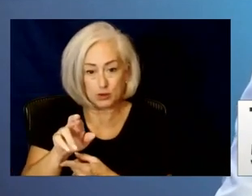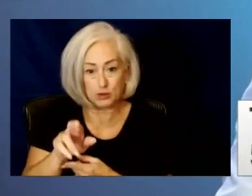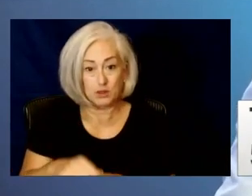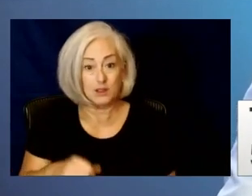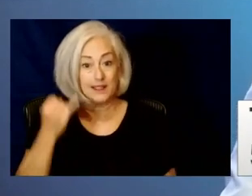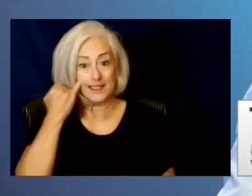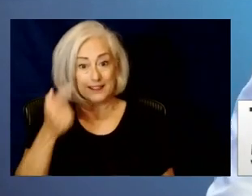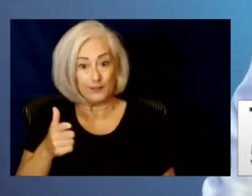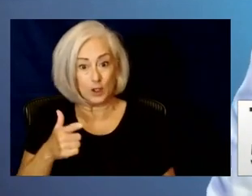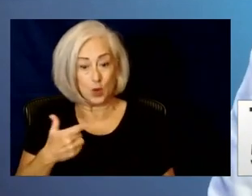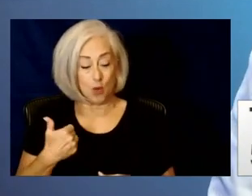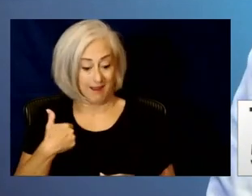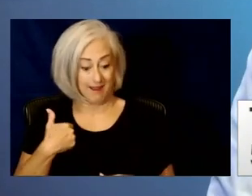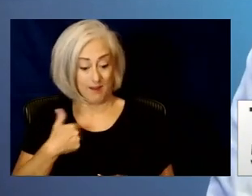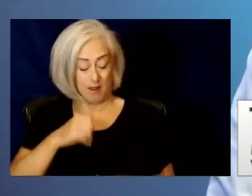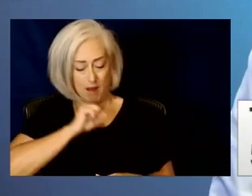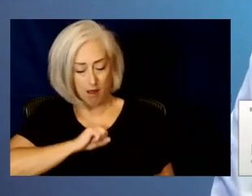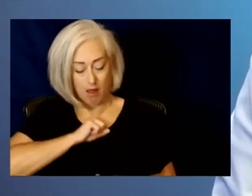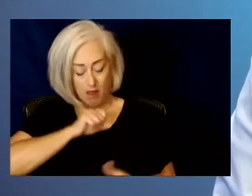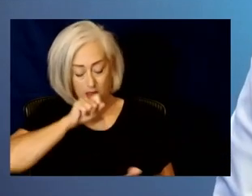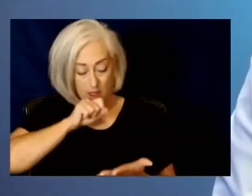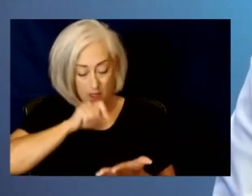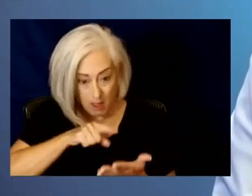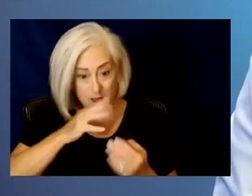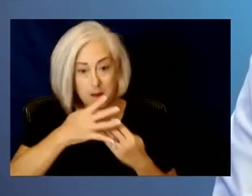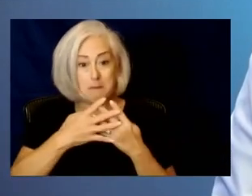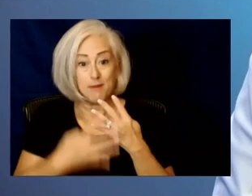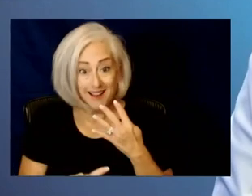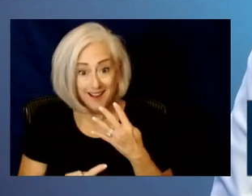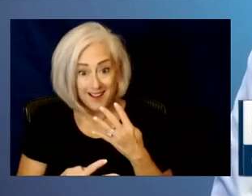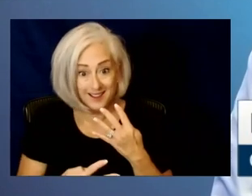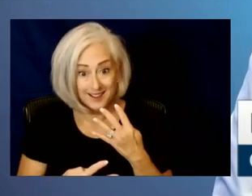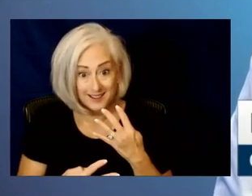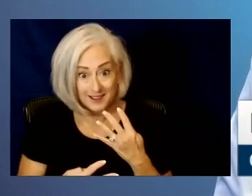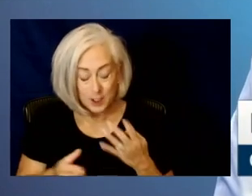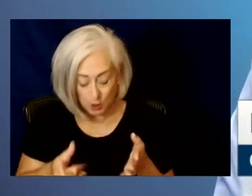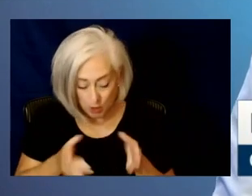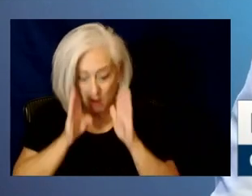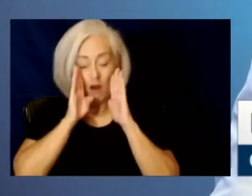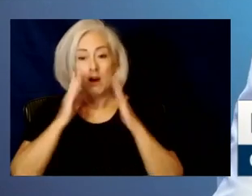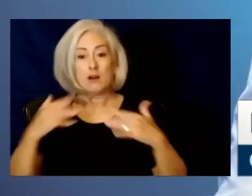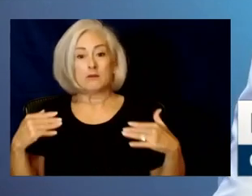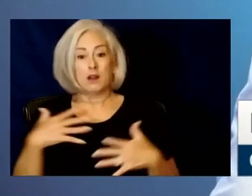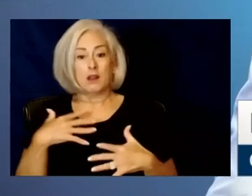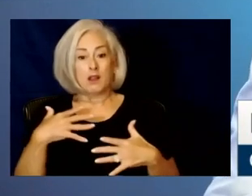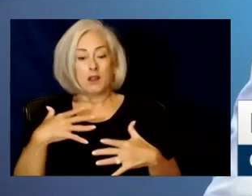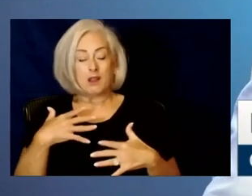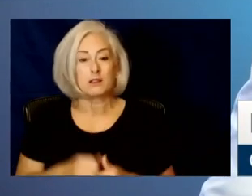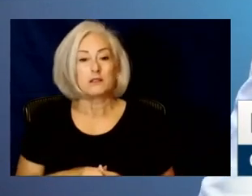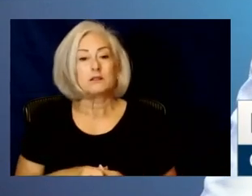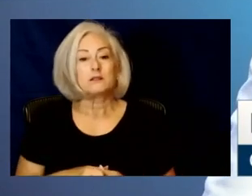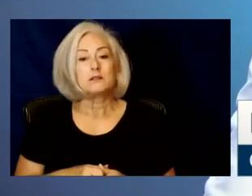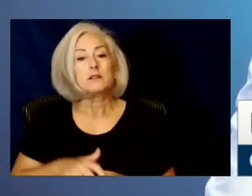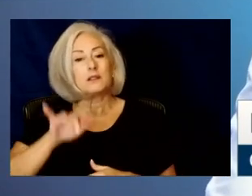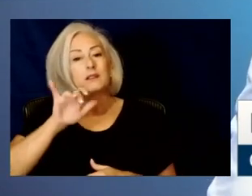ones like coughing up blood, that really, you know, brings to your attention, often again, that indicates